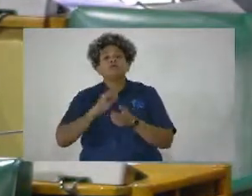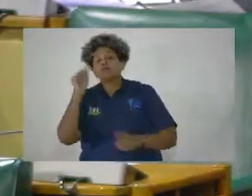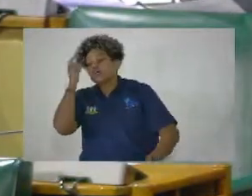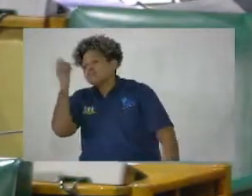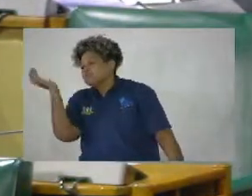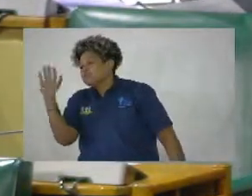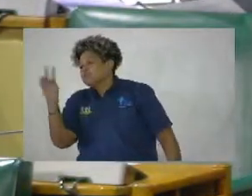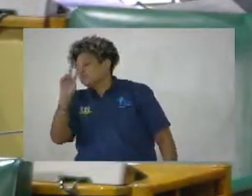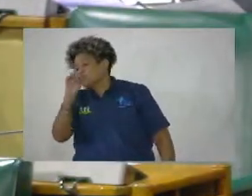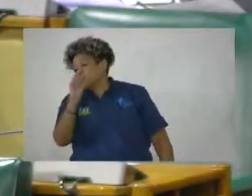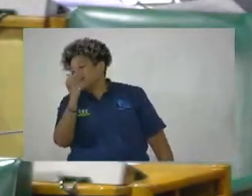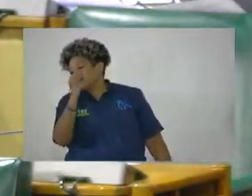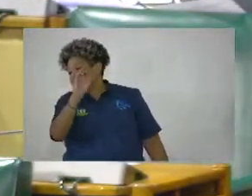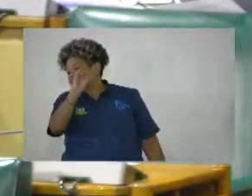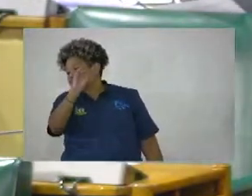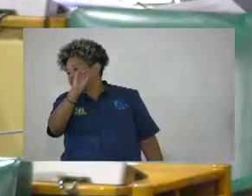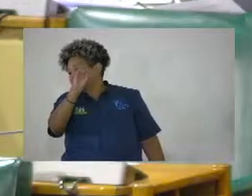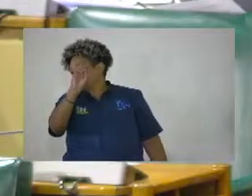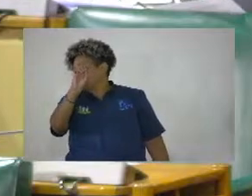means 0.